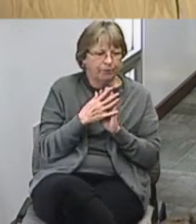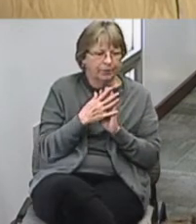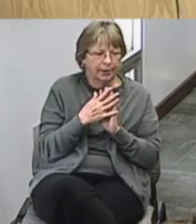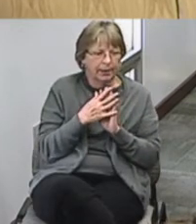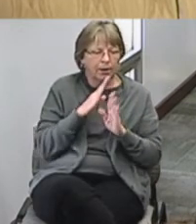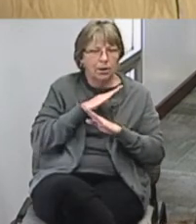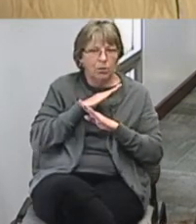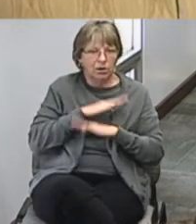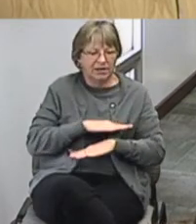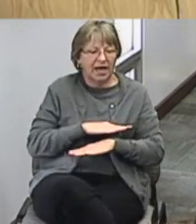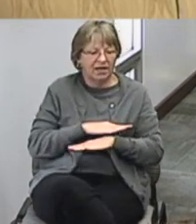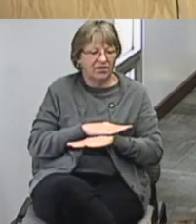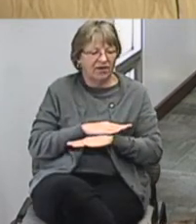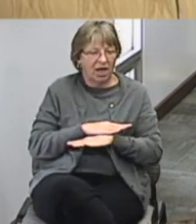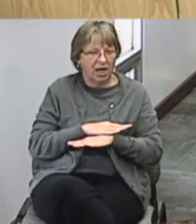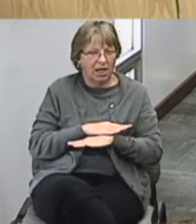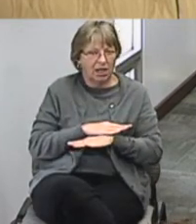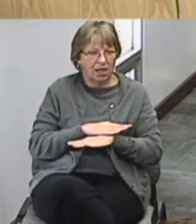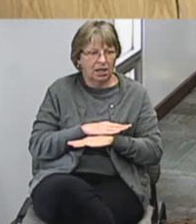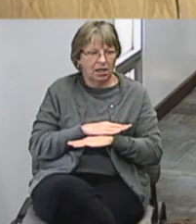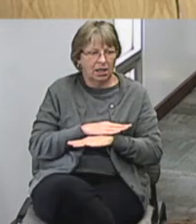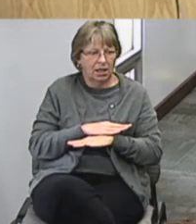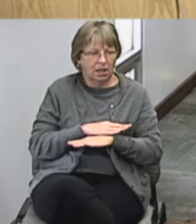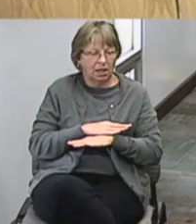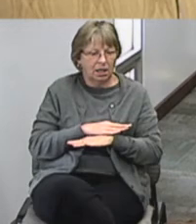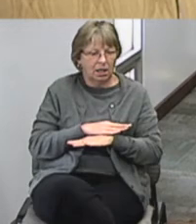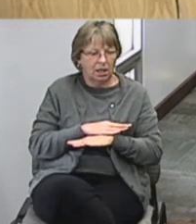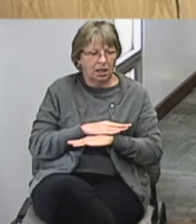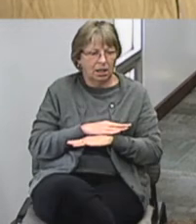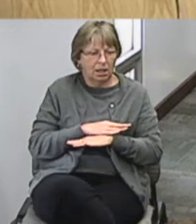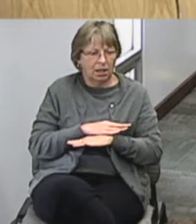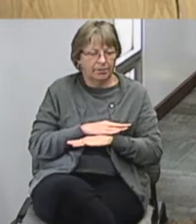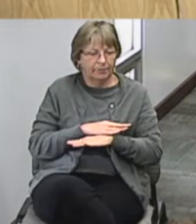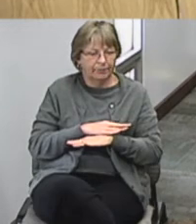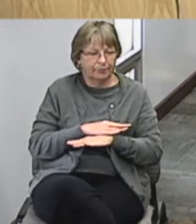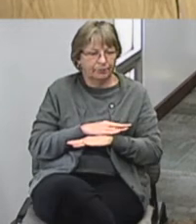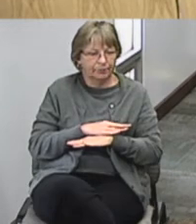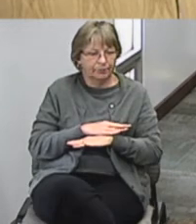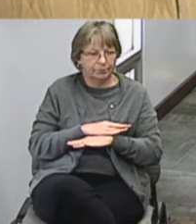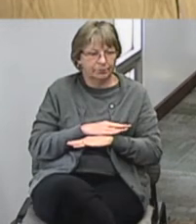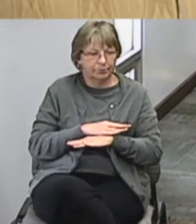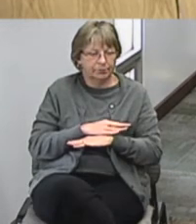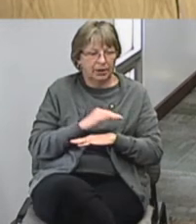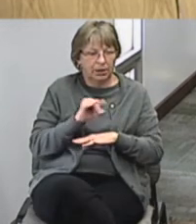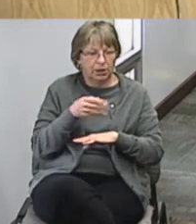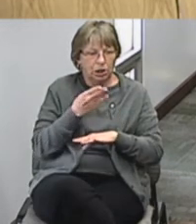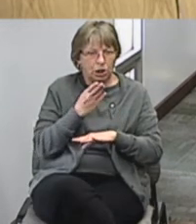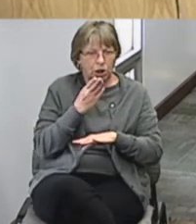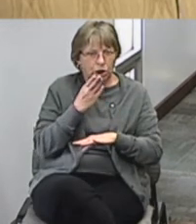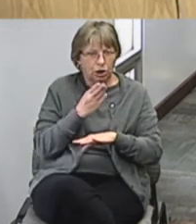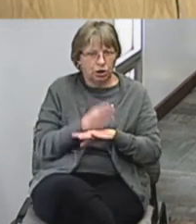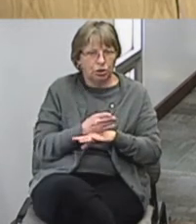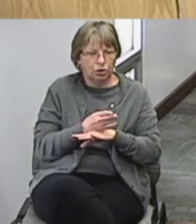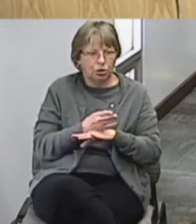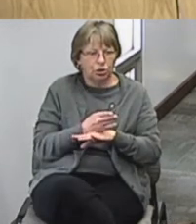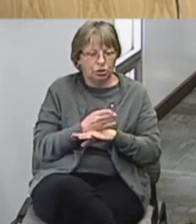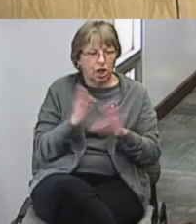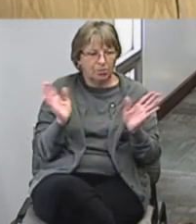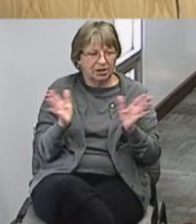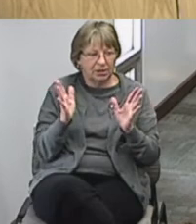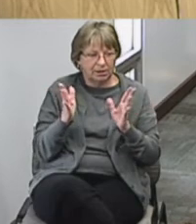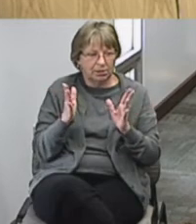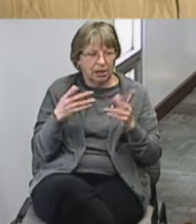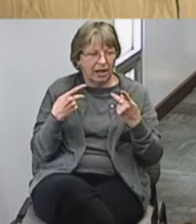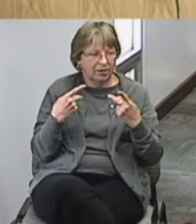meet the intent of the inclusion of job retention, business retention in the policy. Actually, physically,